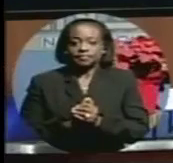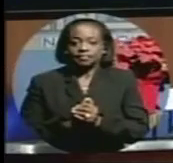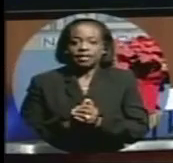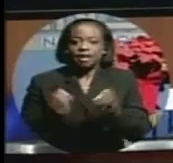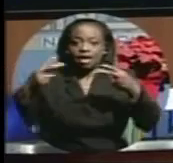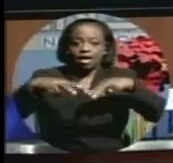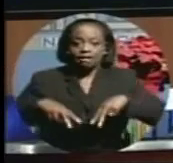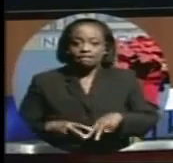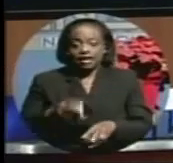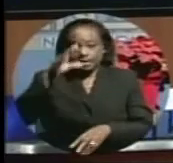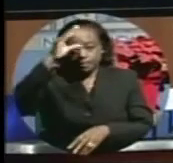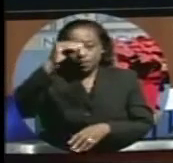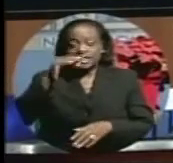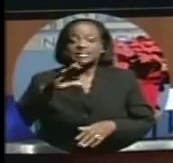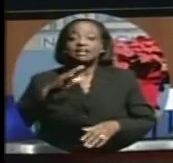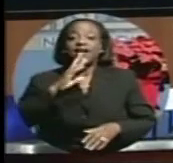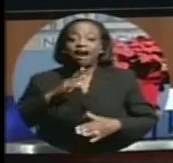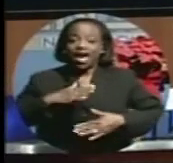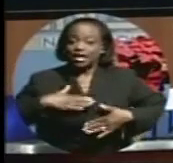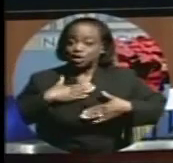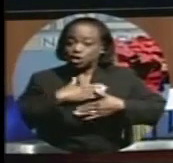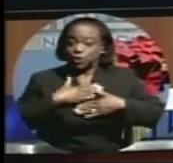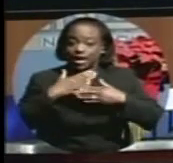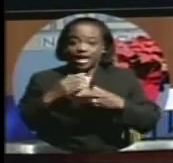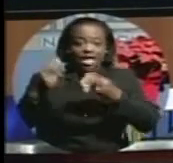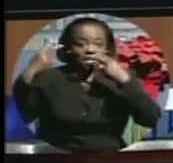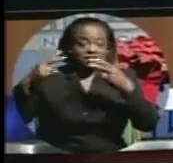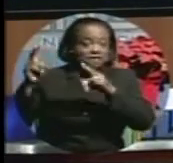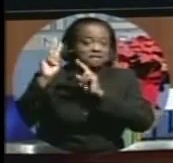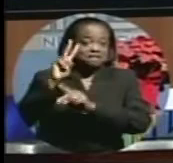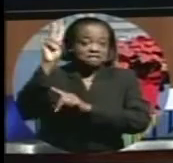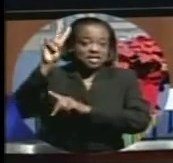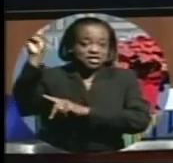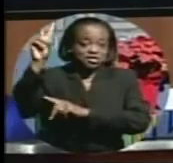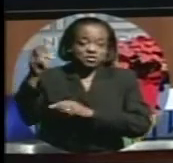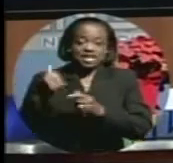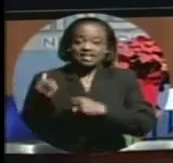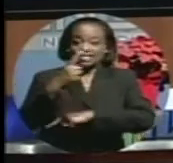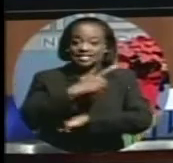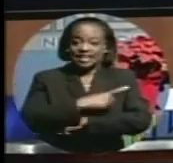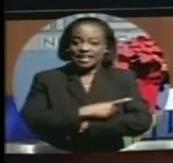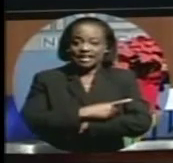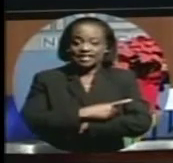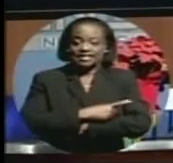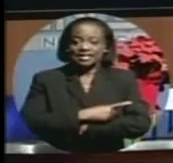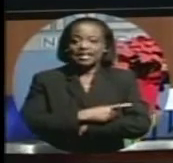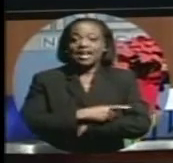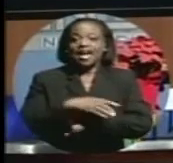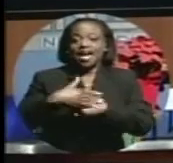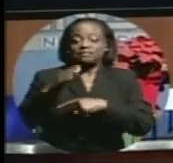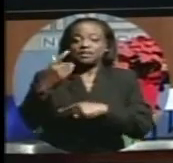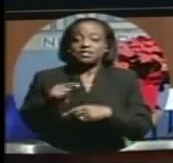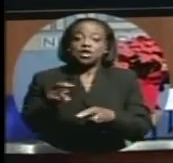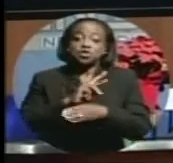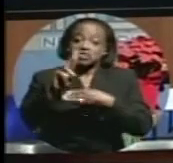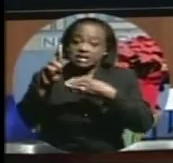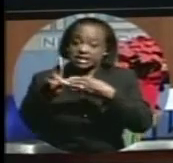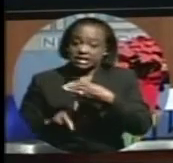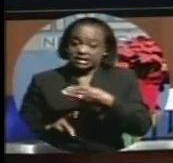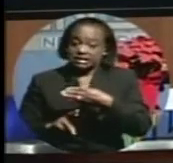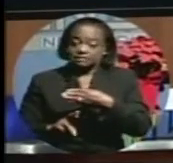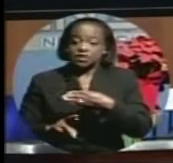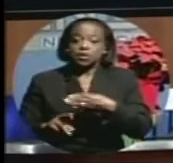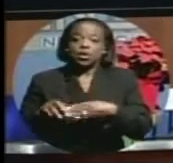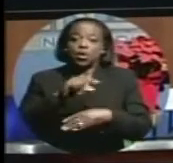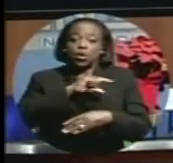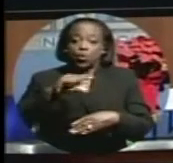Well, Valley Boys are enjoying the victory tonight based on the results. They pulled off the popular theme observing the Queen's Diamond